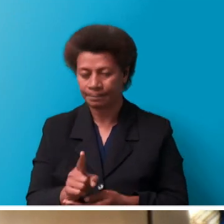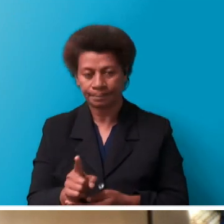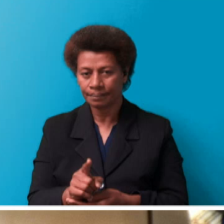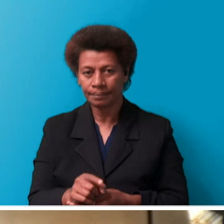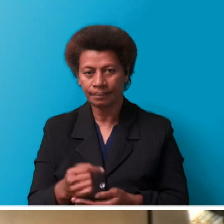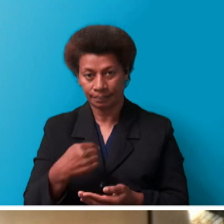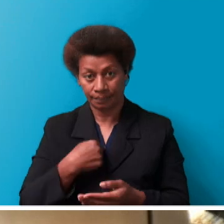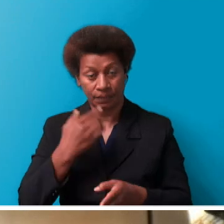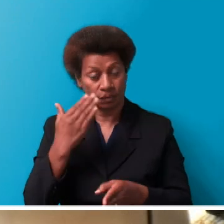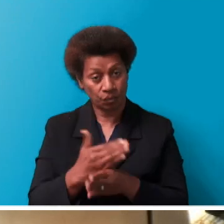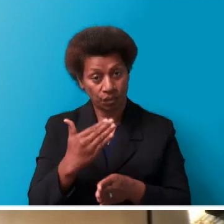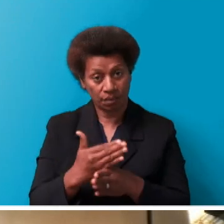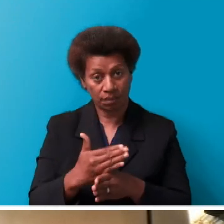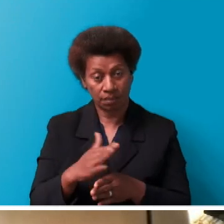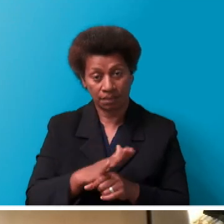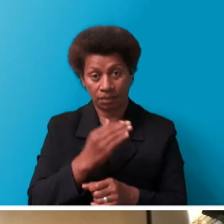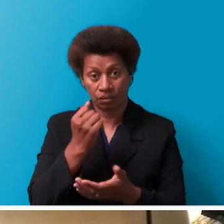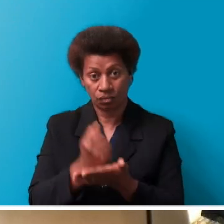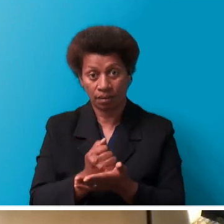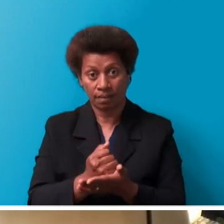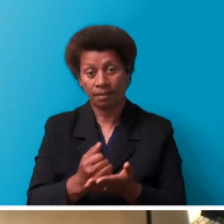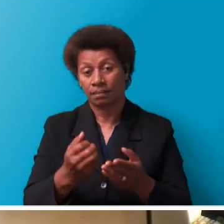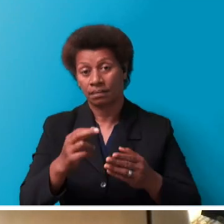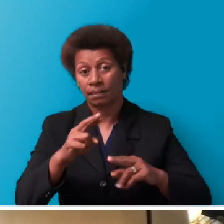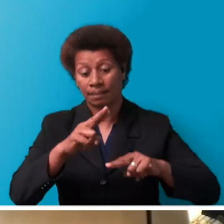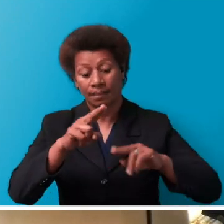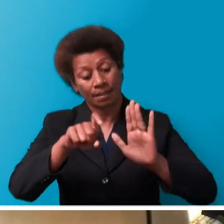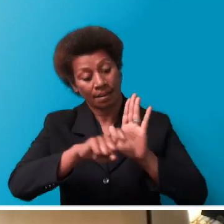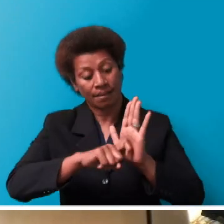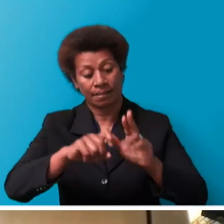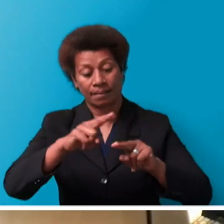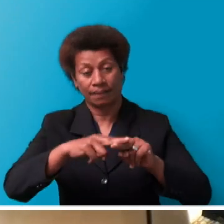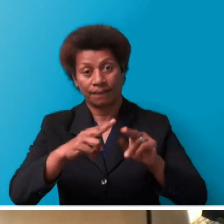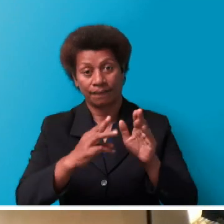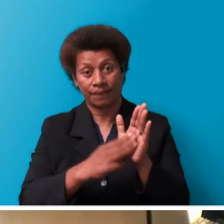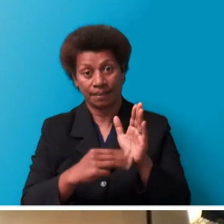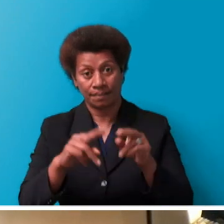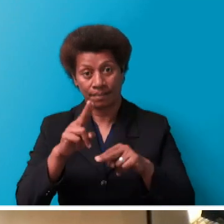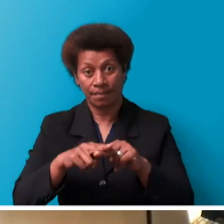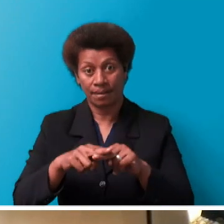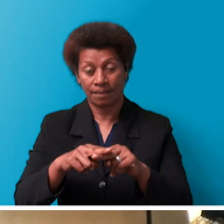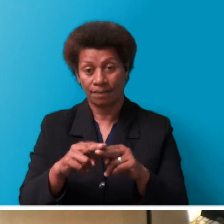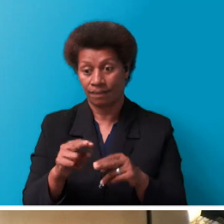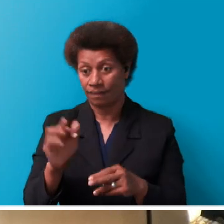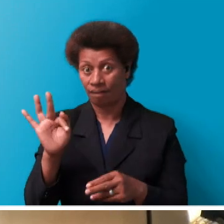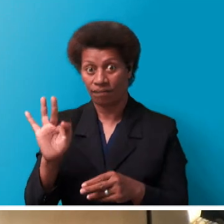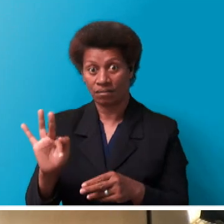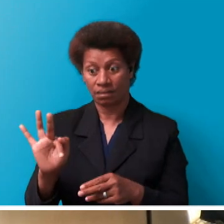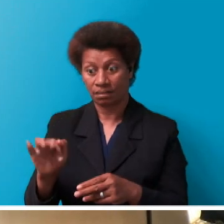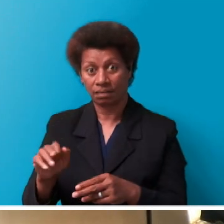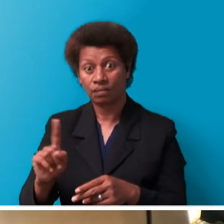to ensure that the RSMF remains a force for stability, not political control.